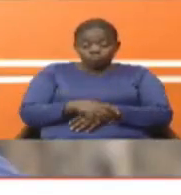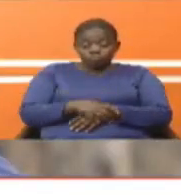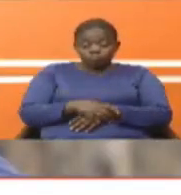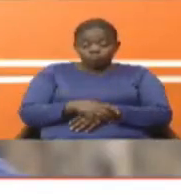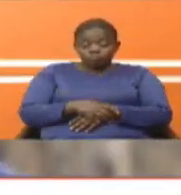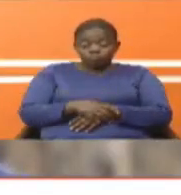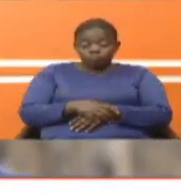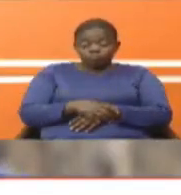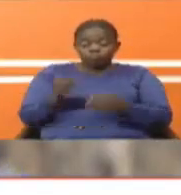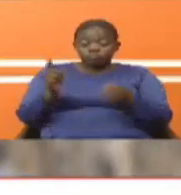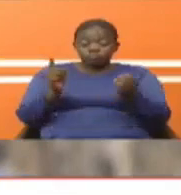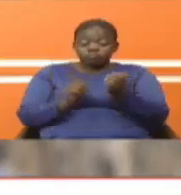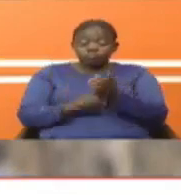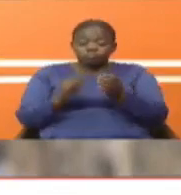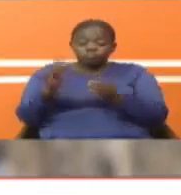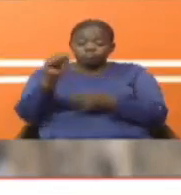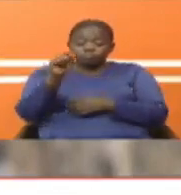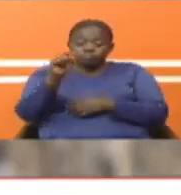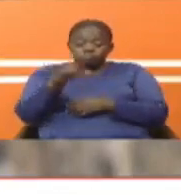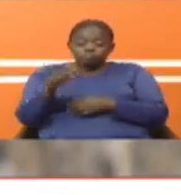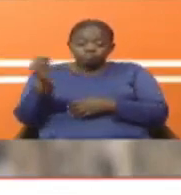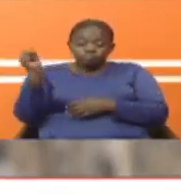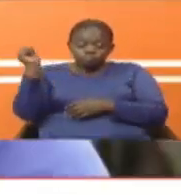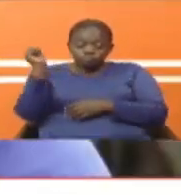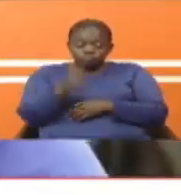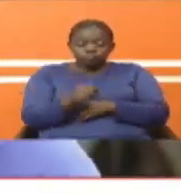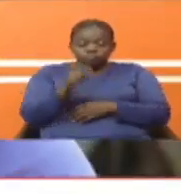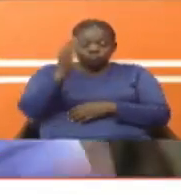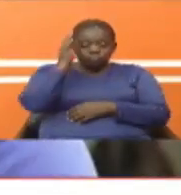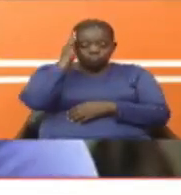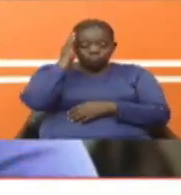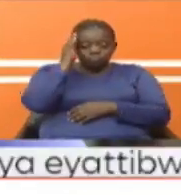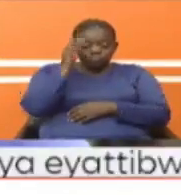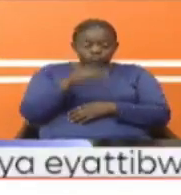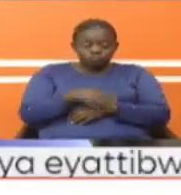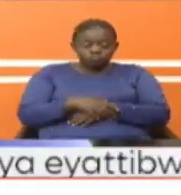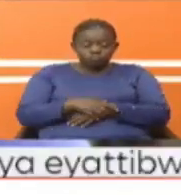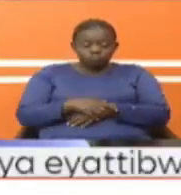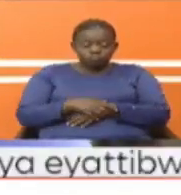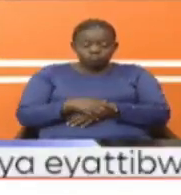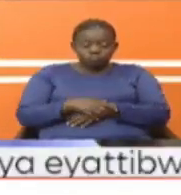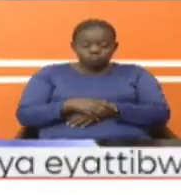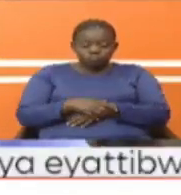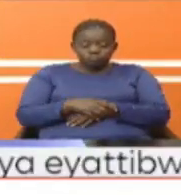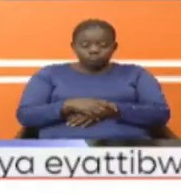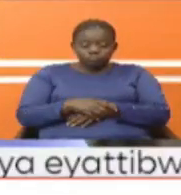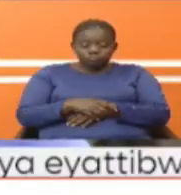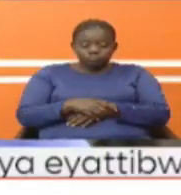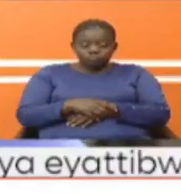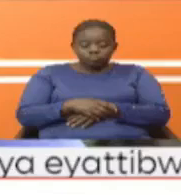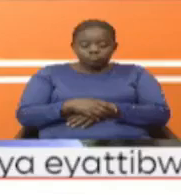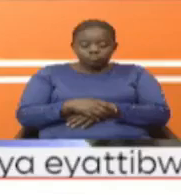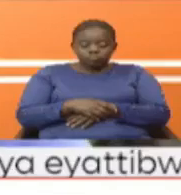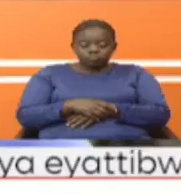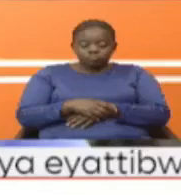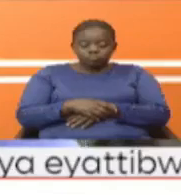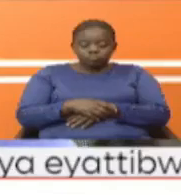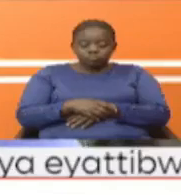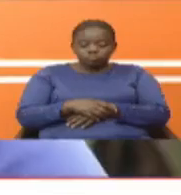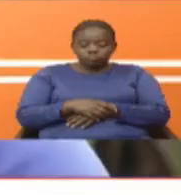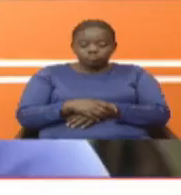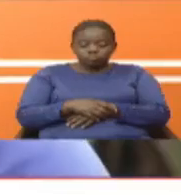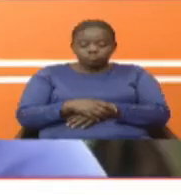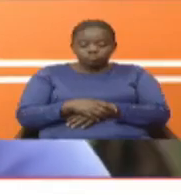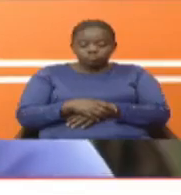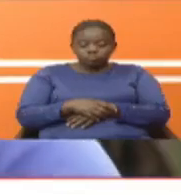They get the stool on the head. Nje nga mabi nga no mo nyumba nga mabi nga na uwi ndibu wa mundu ahana